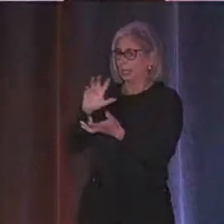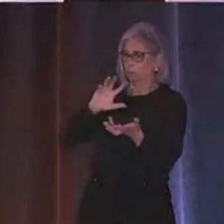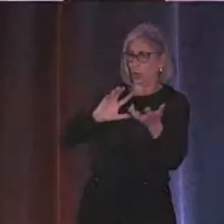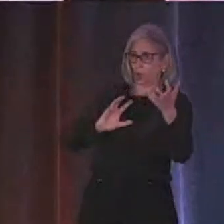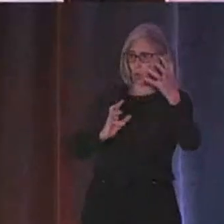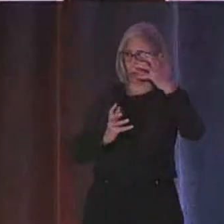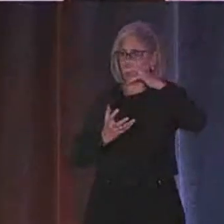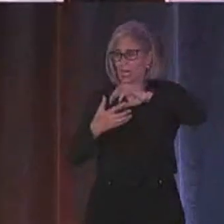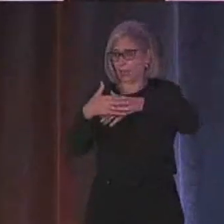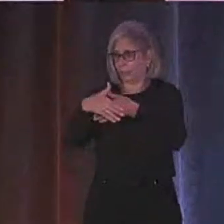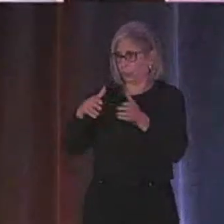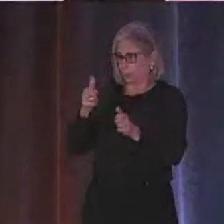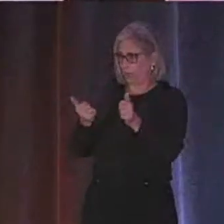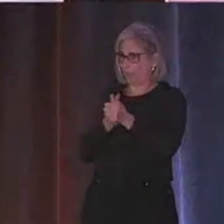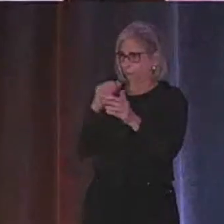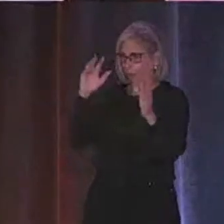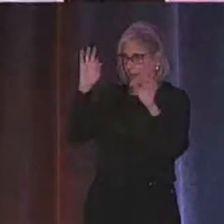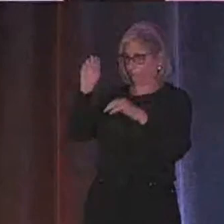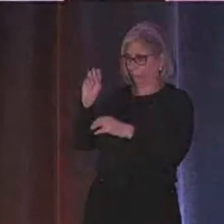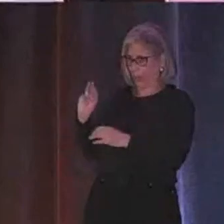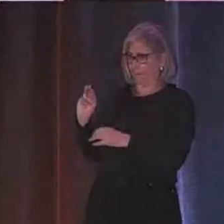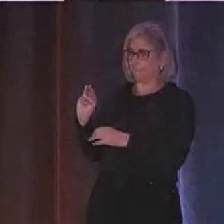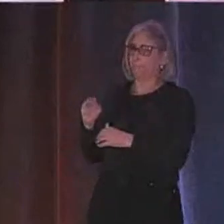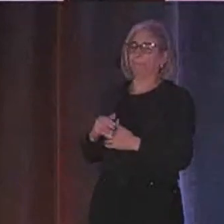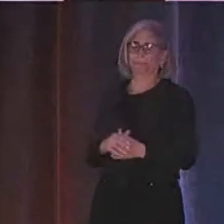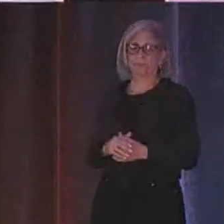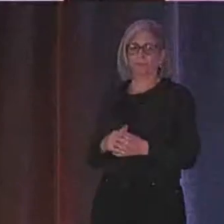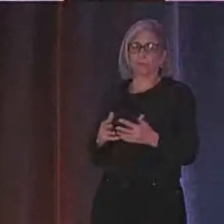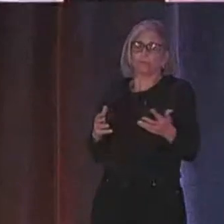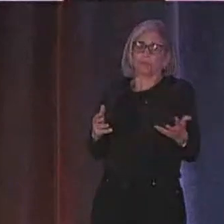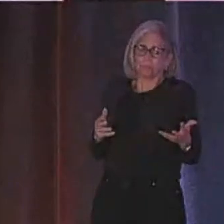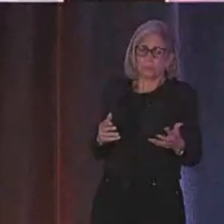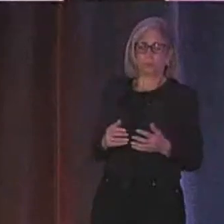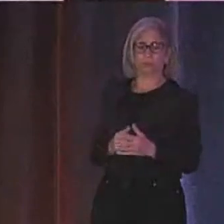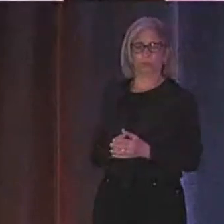the cube every frame. More on that in a bit.